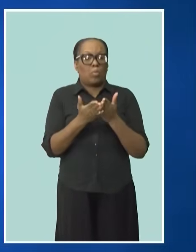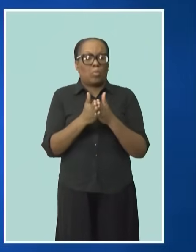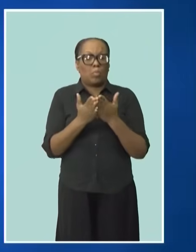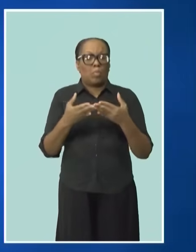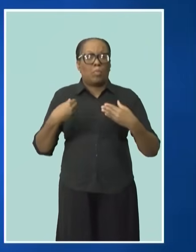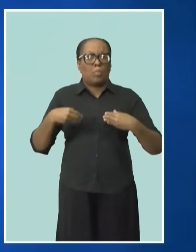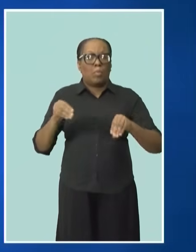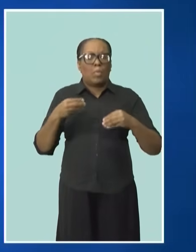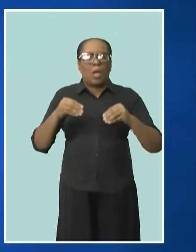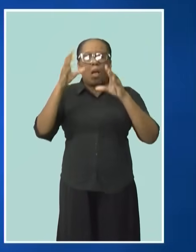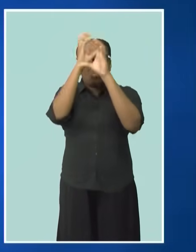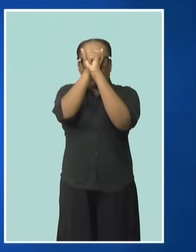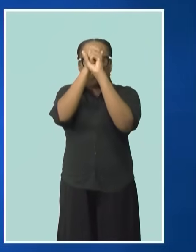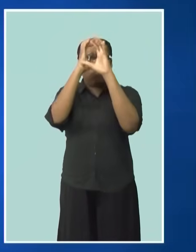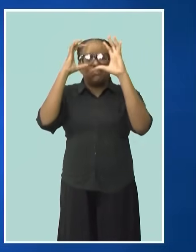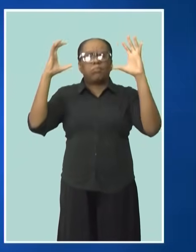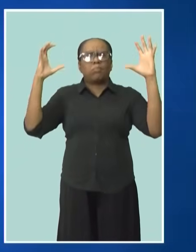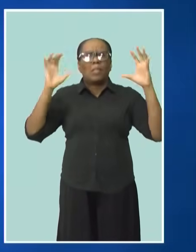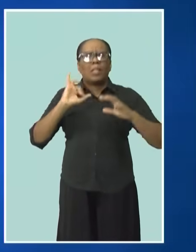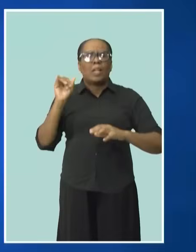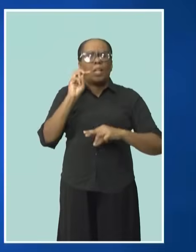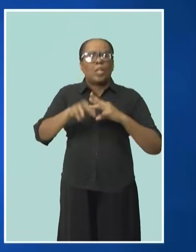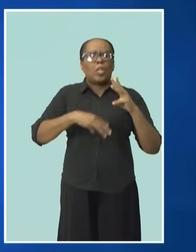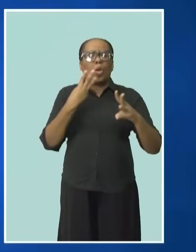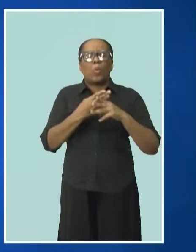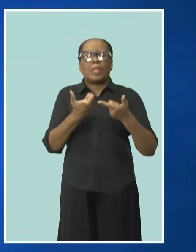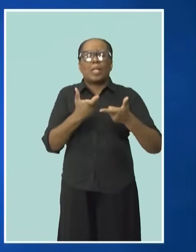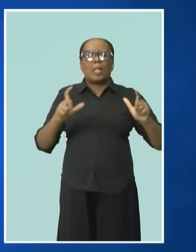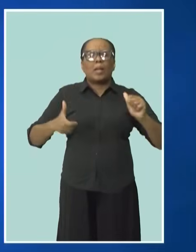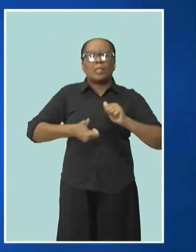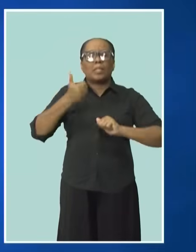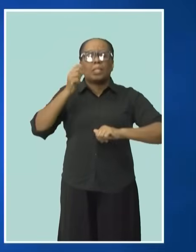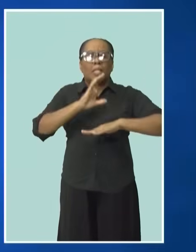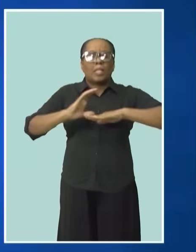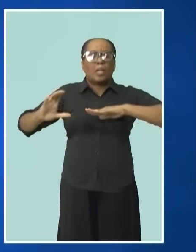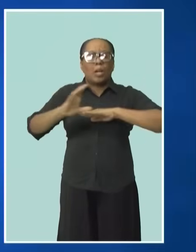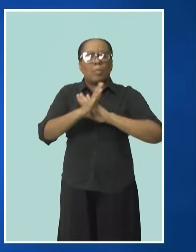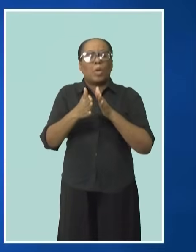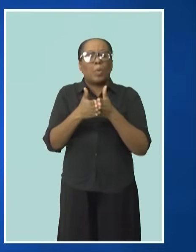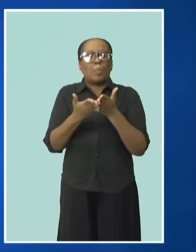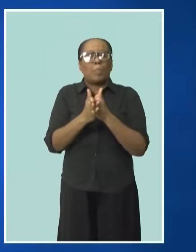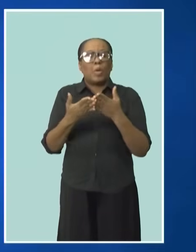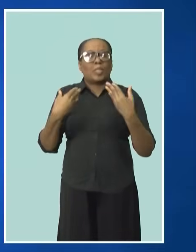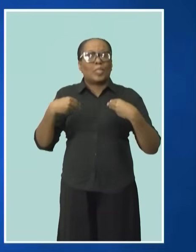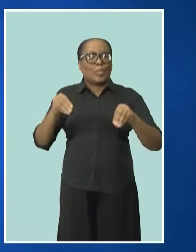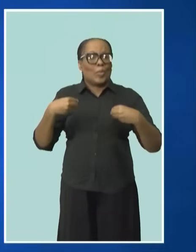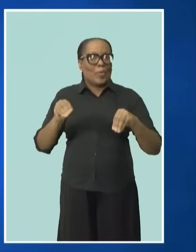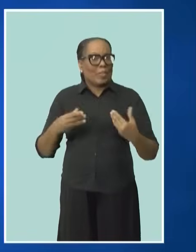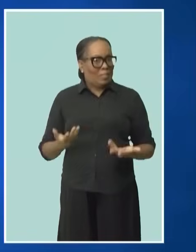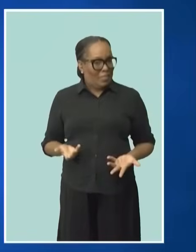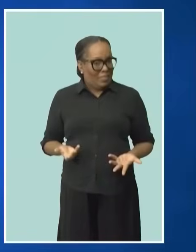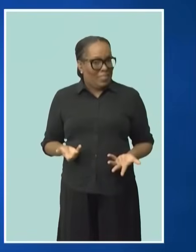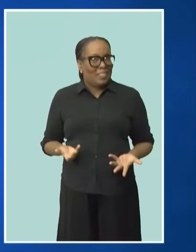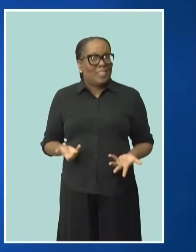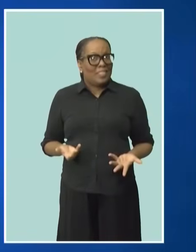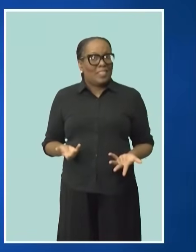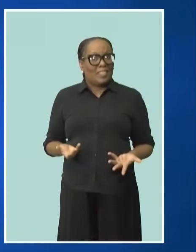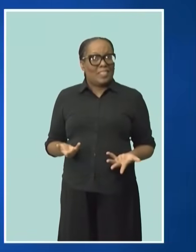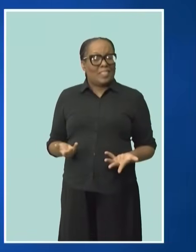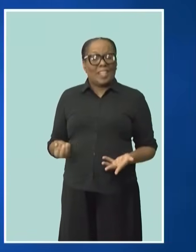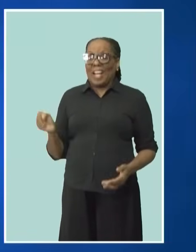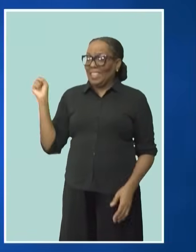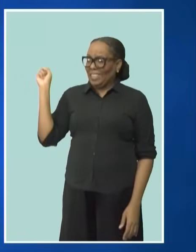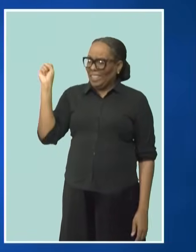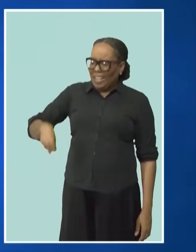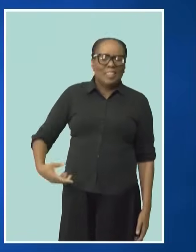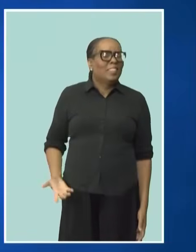actually visioning it as the world's largest Caribbean bookstore. Yeah. So you see how you got shivers, right? Exactly.